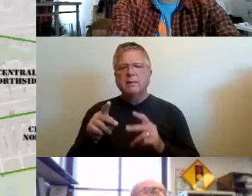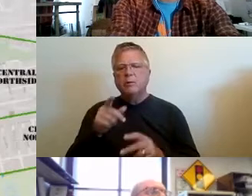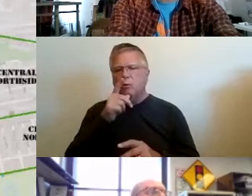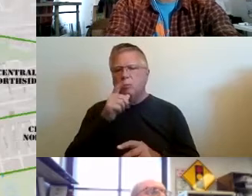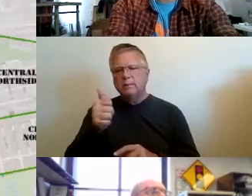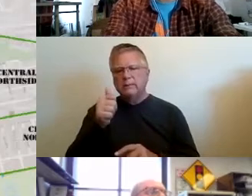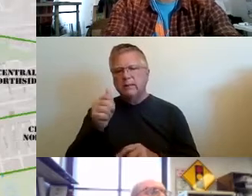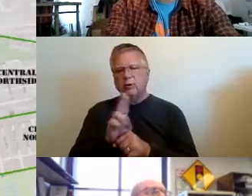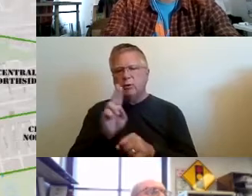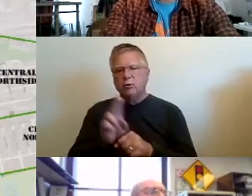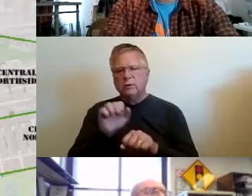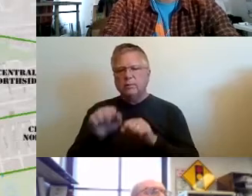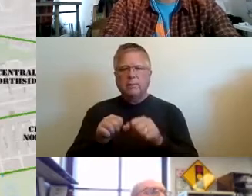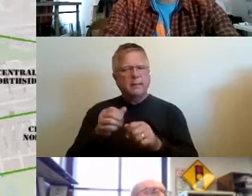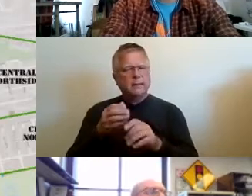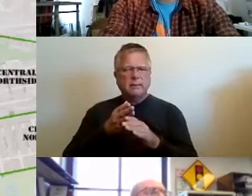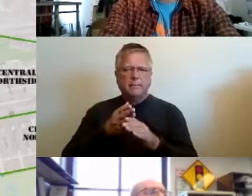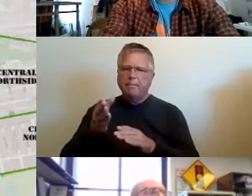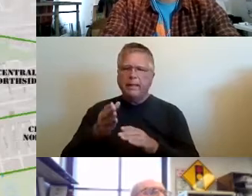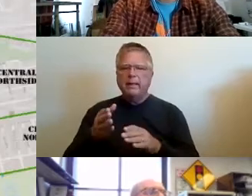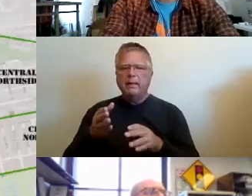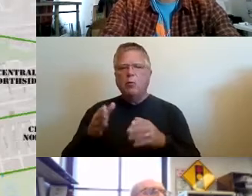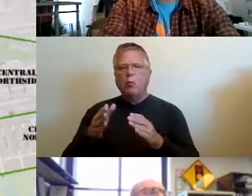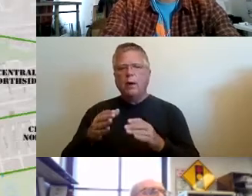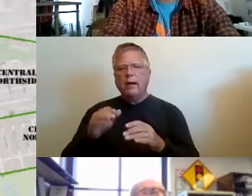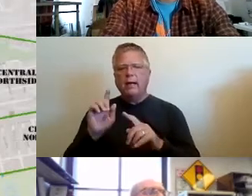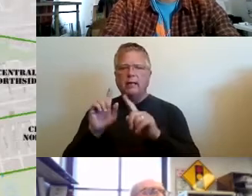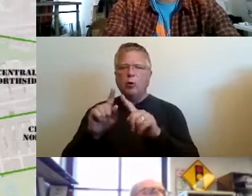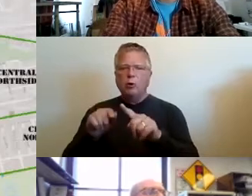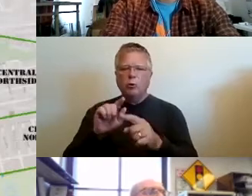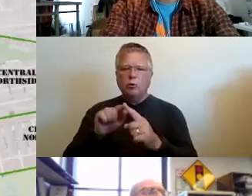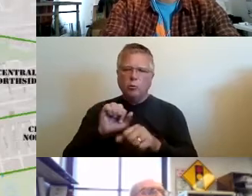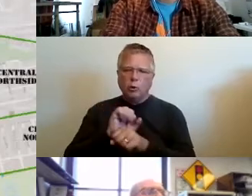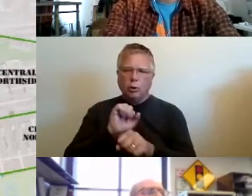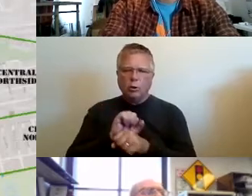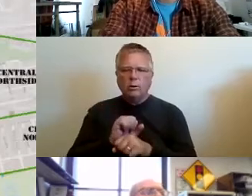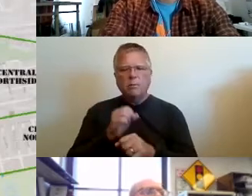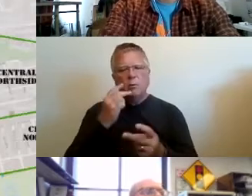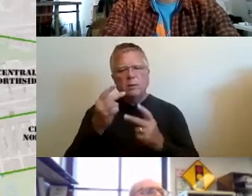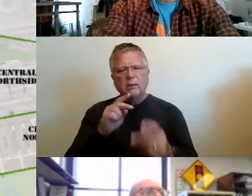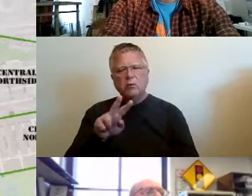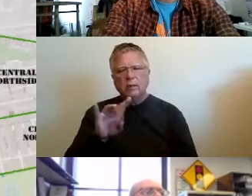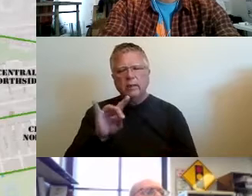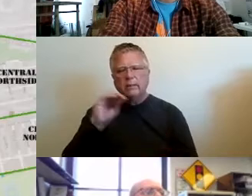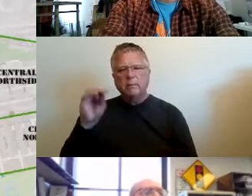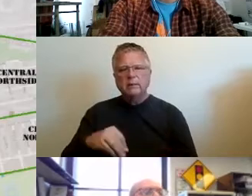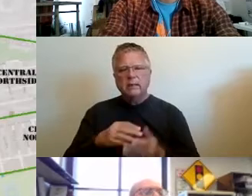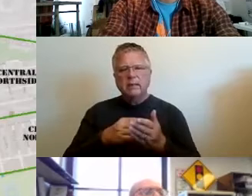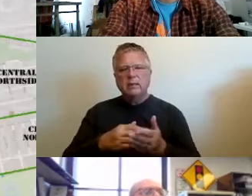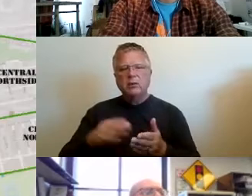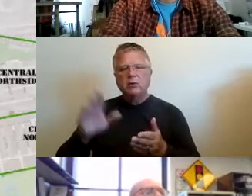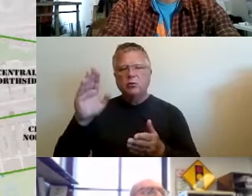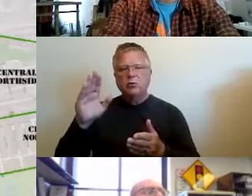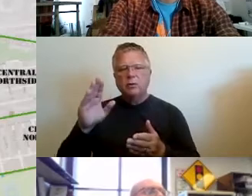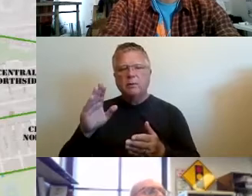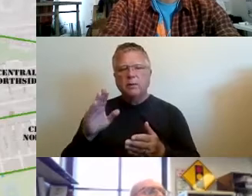using bike as their primary mode of work trip. We are also seeing that 28% of the trip that these